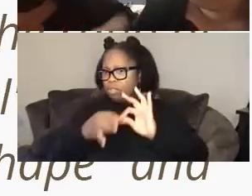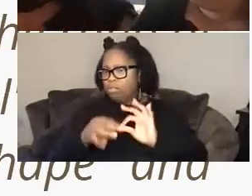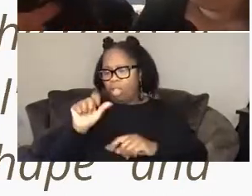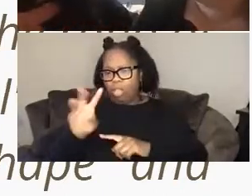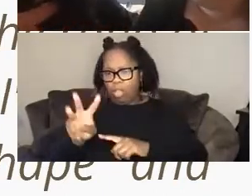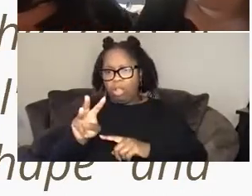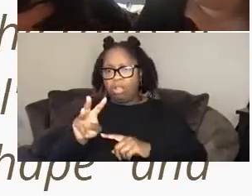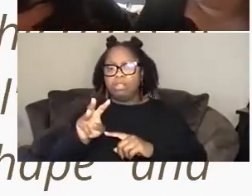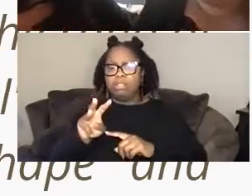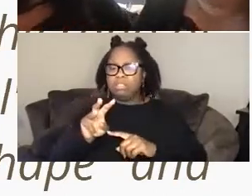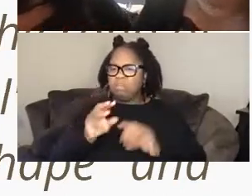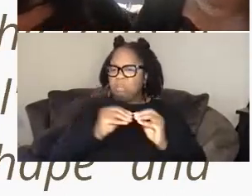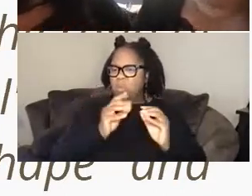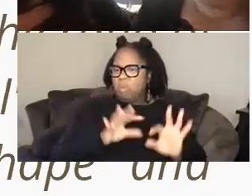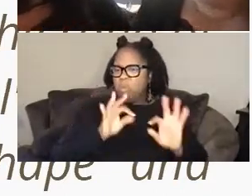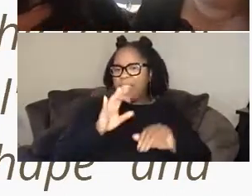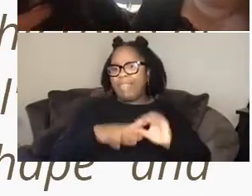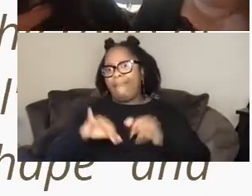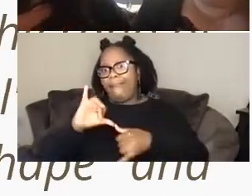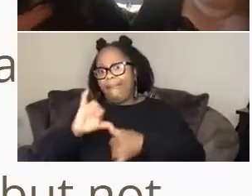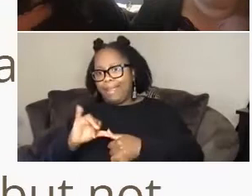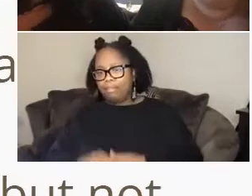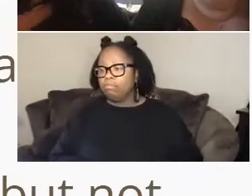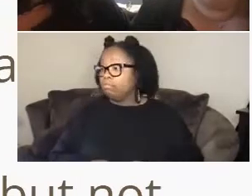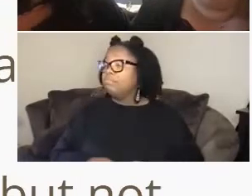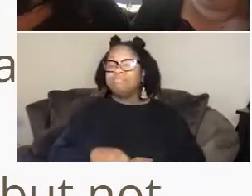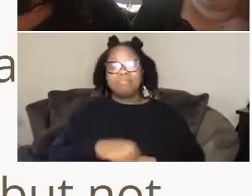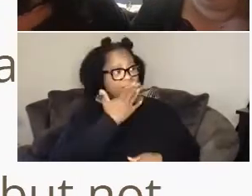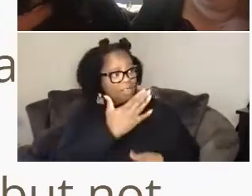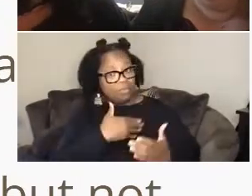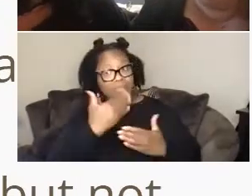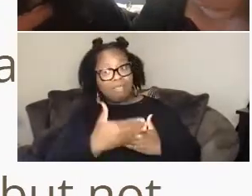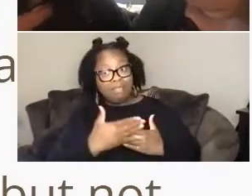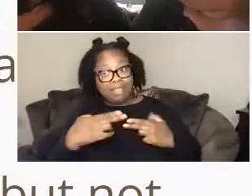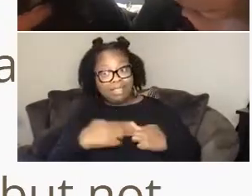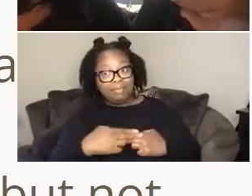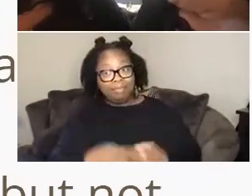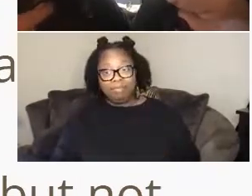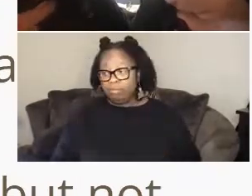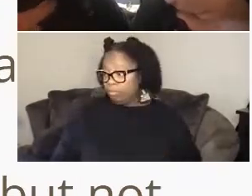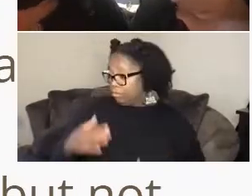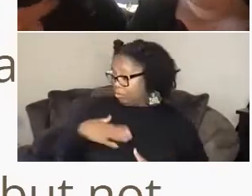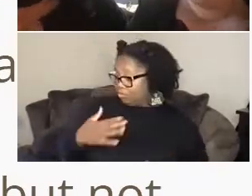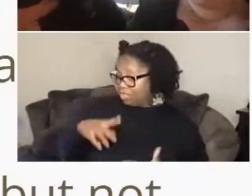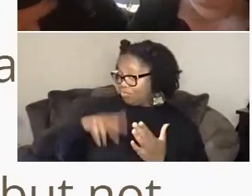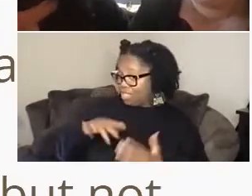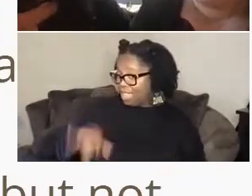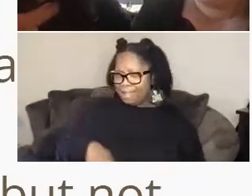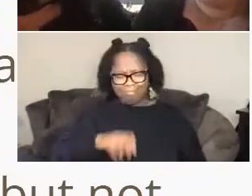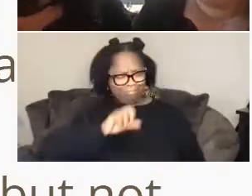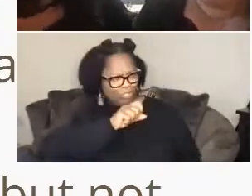height. Thank you. Can we move to the next slide, please? Would you be willing to read that? Oh, sure.